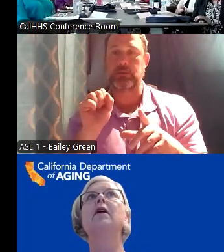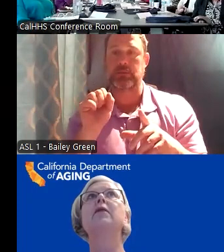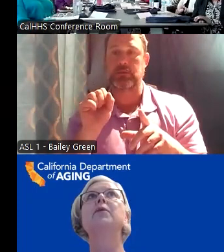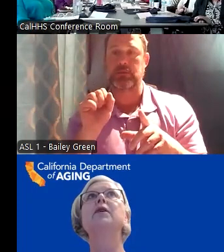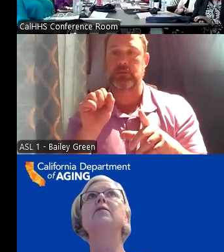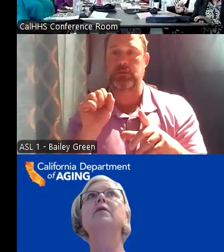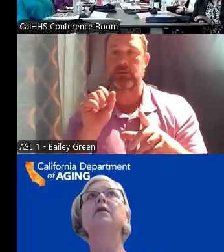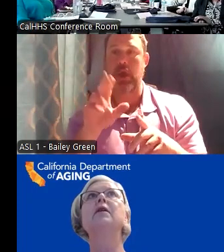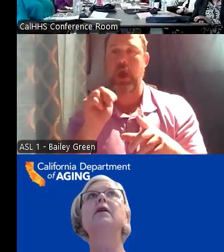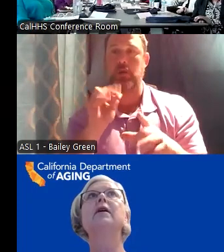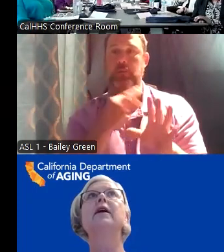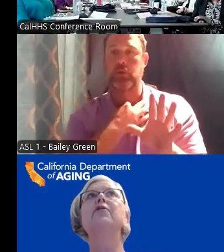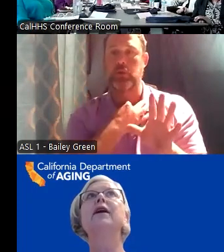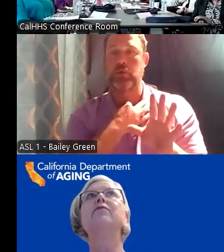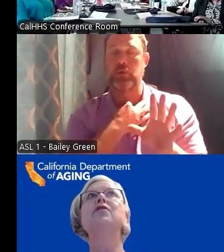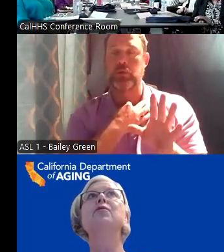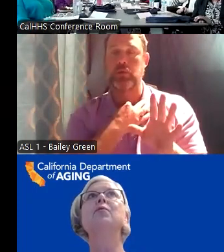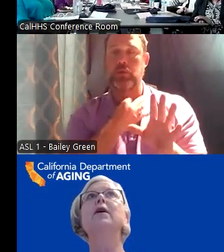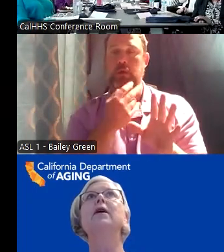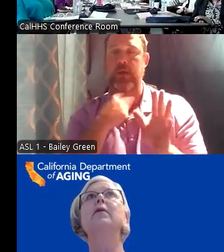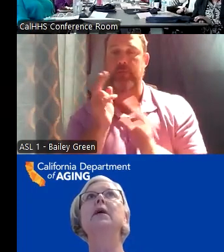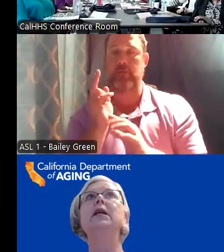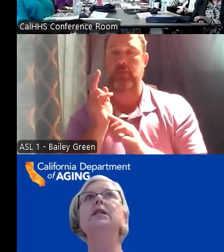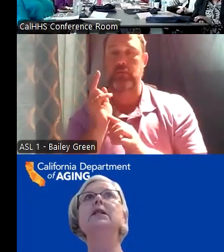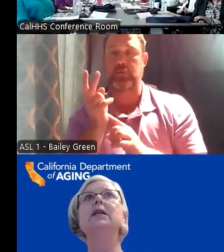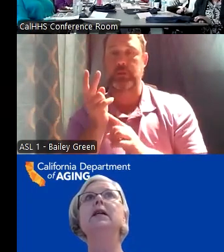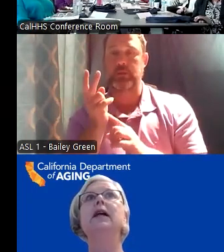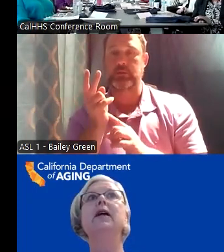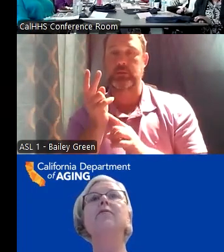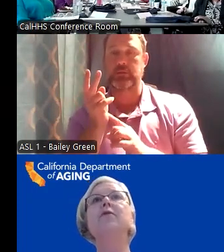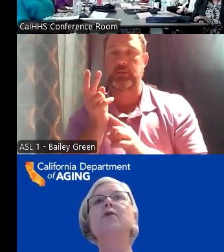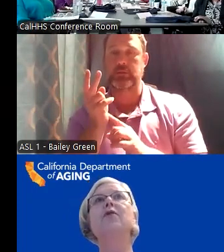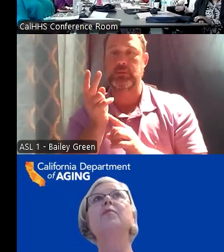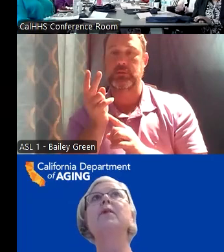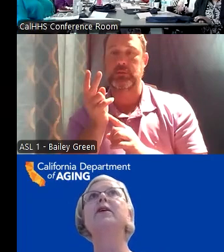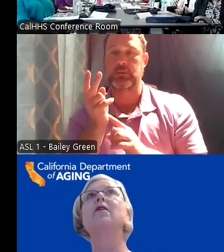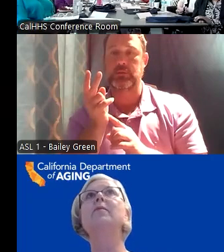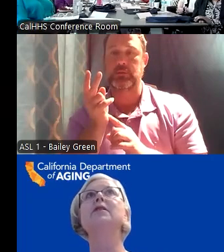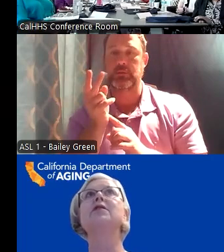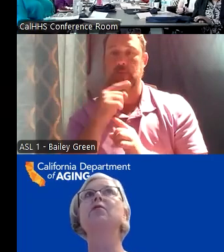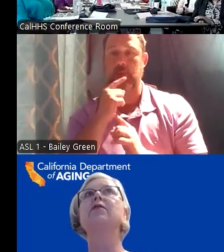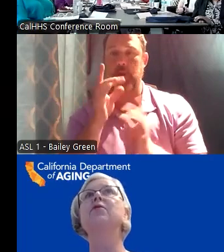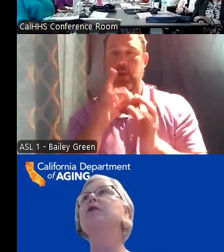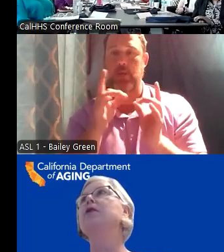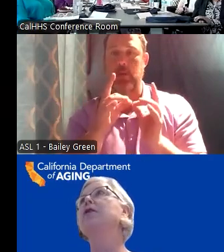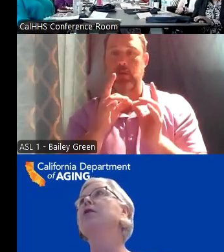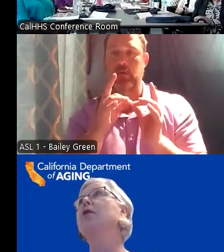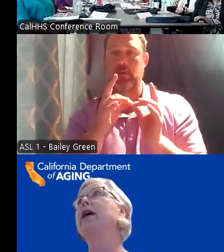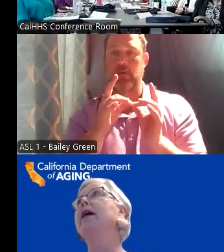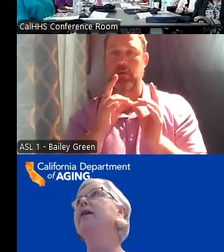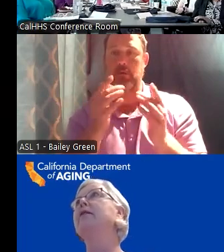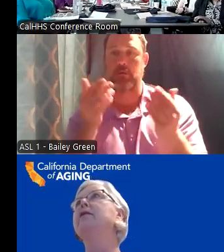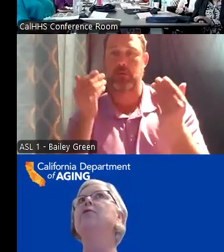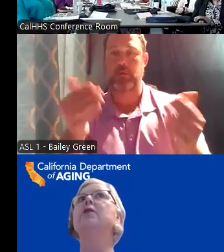are unmuted. You have 2 minutes for your public comment. So if you can